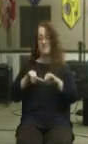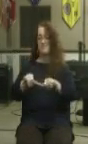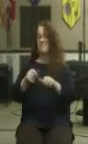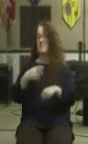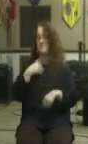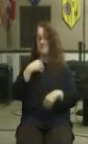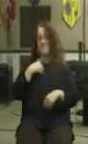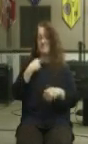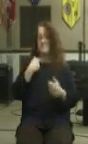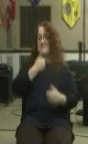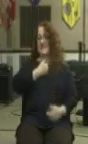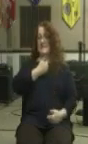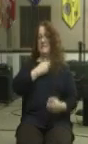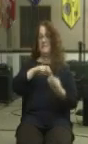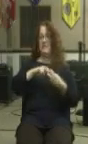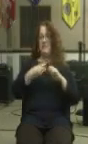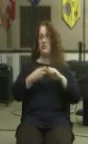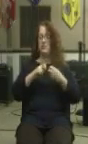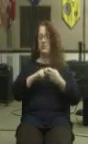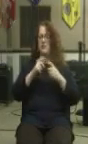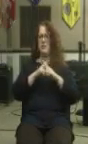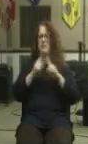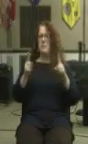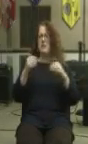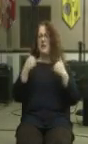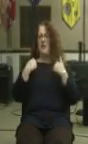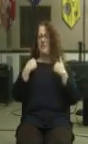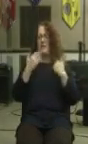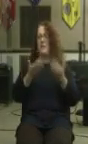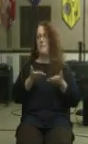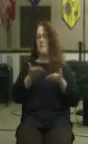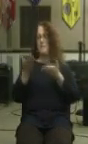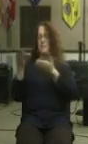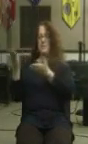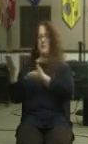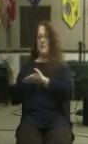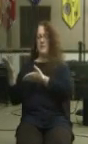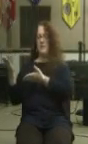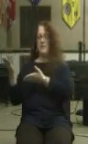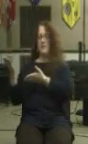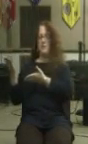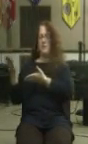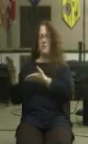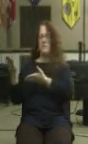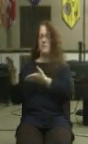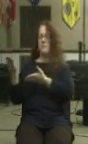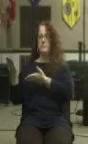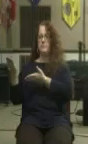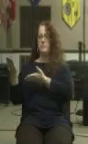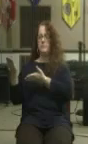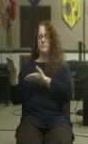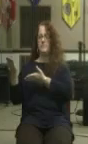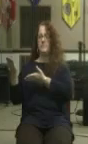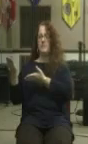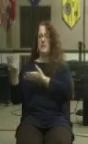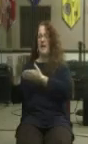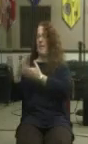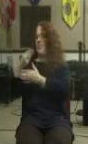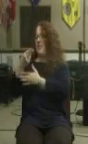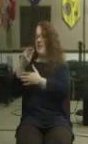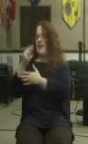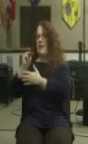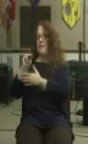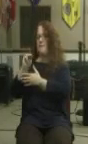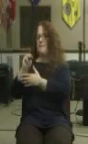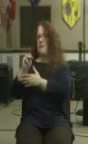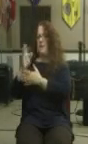Because, yeah, I still have issues. But I have placed myself right there